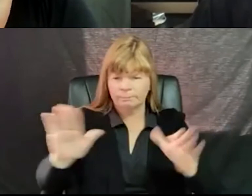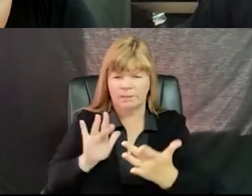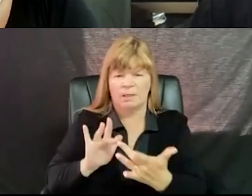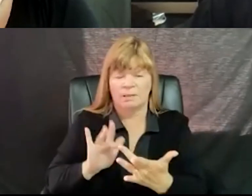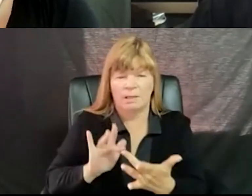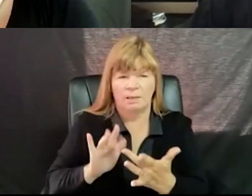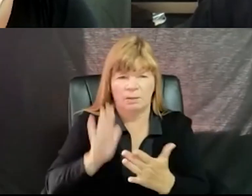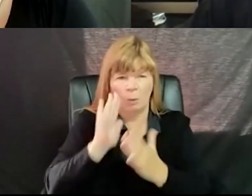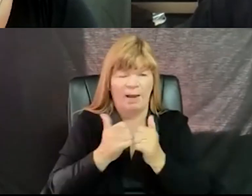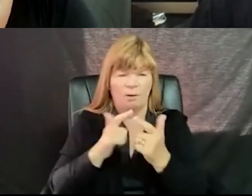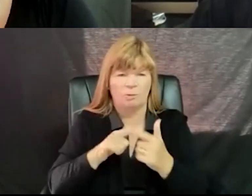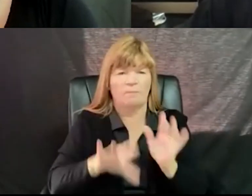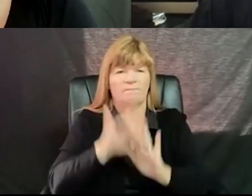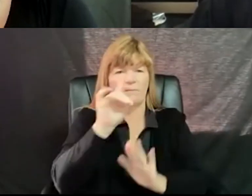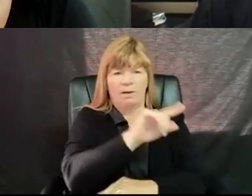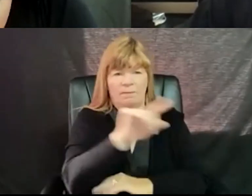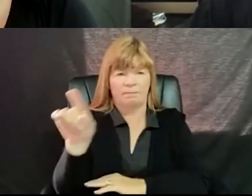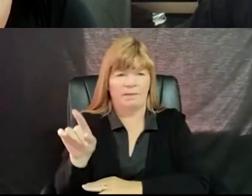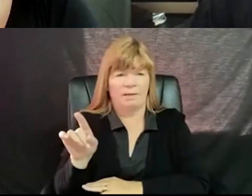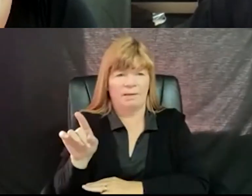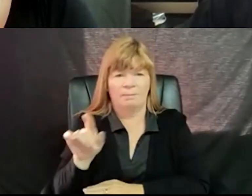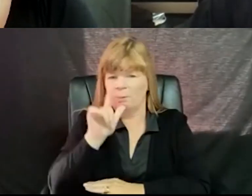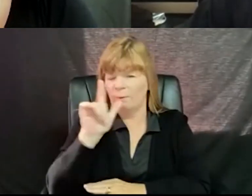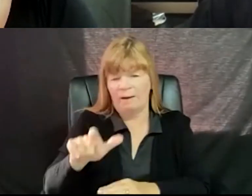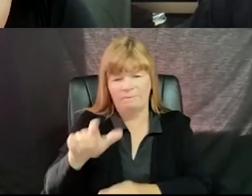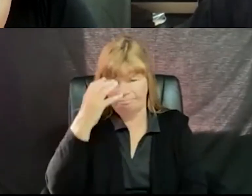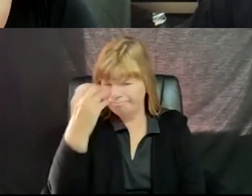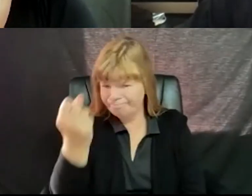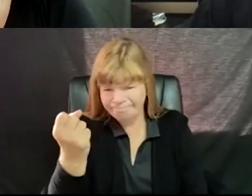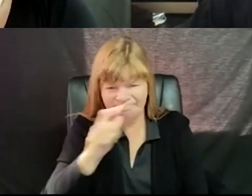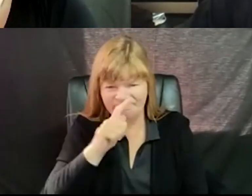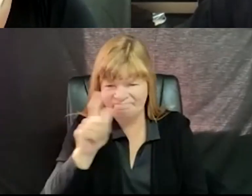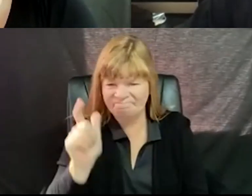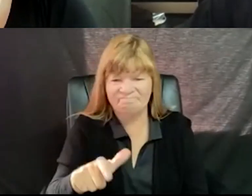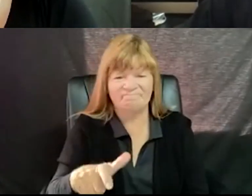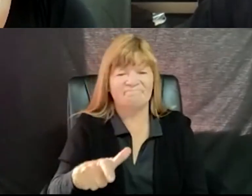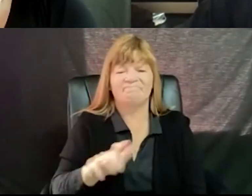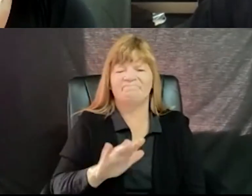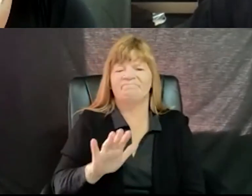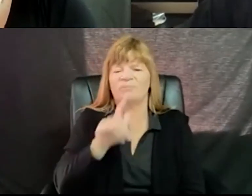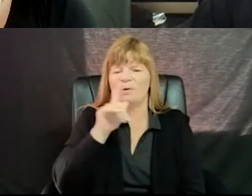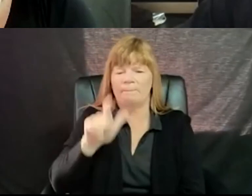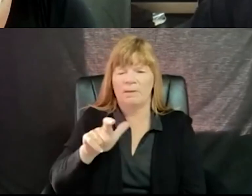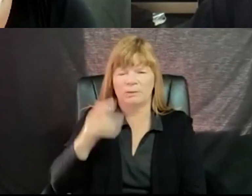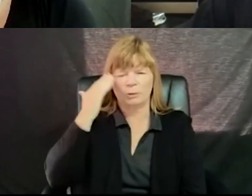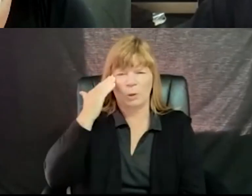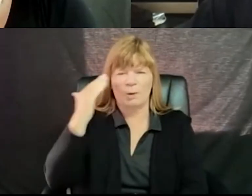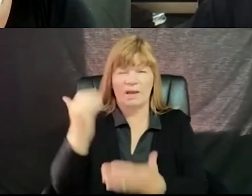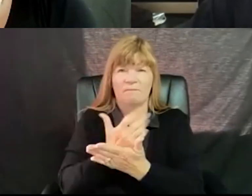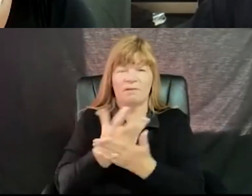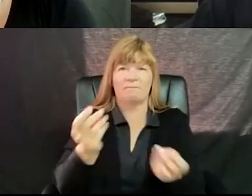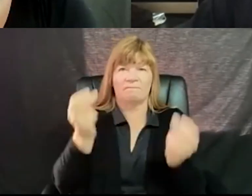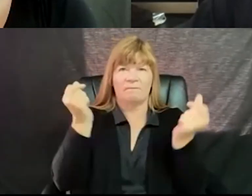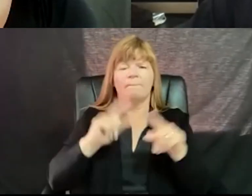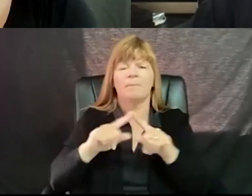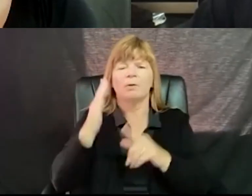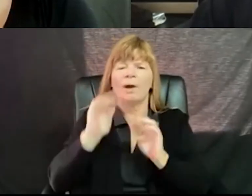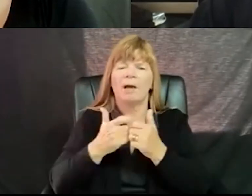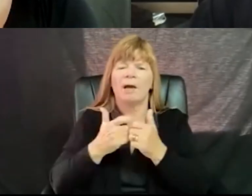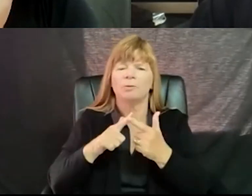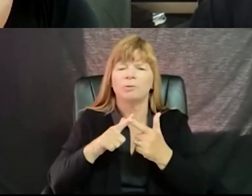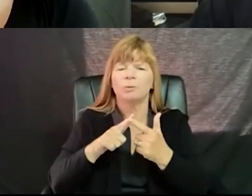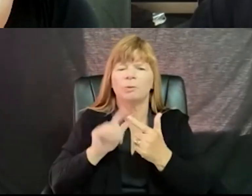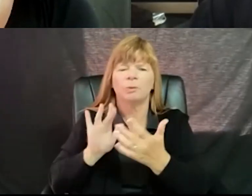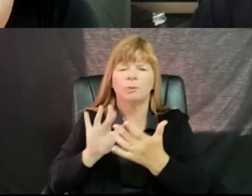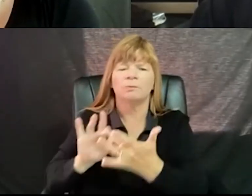to get to them. You don't have to memorize them. You don't have to, know them off the top of your head, but know how to find them, or know how to find